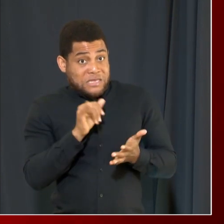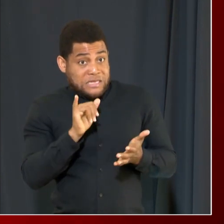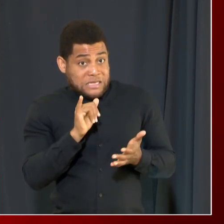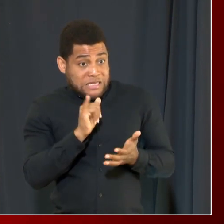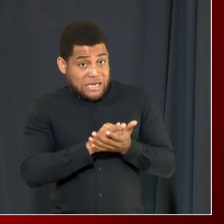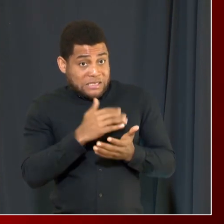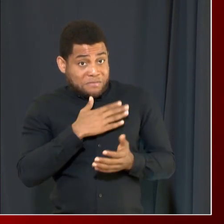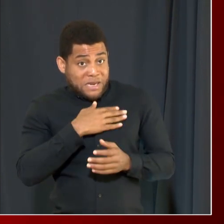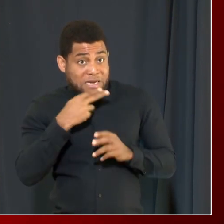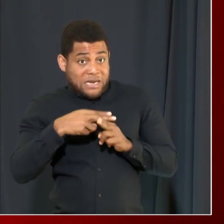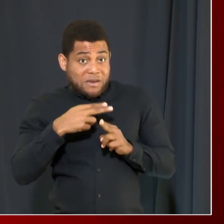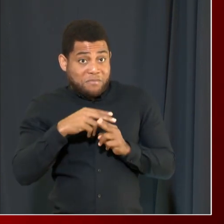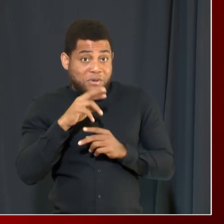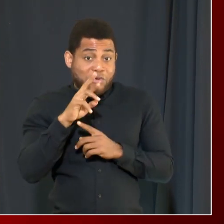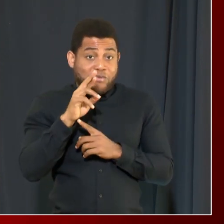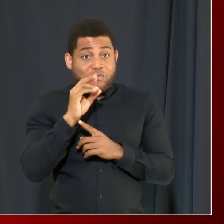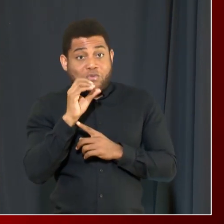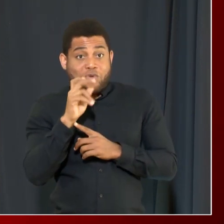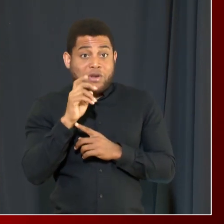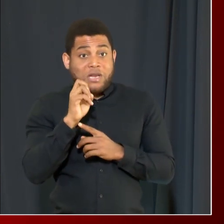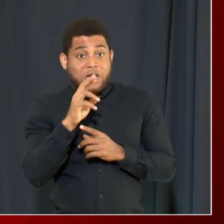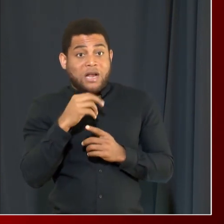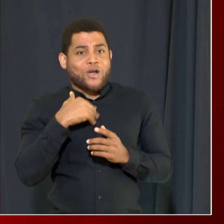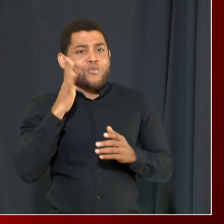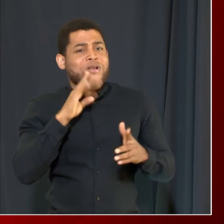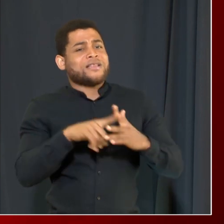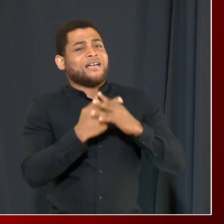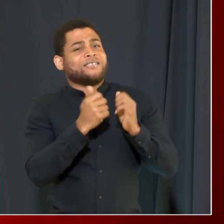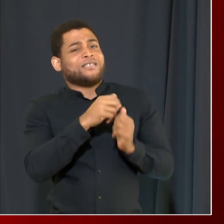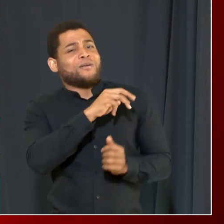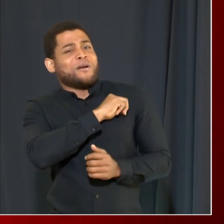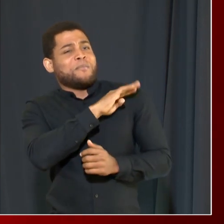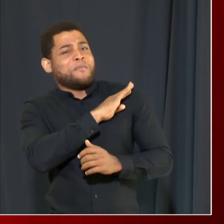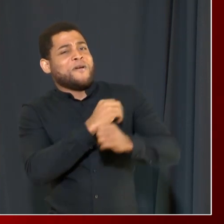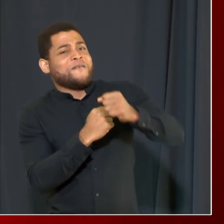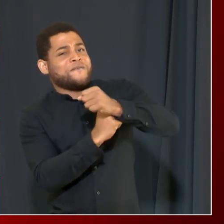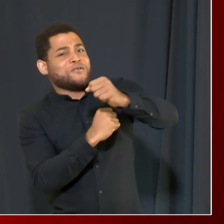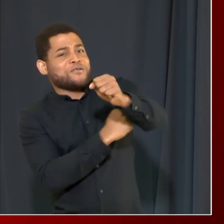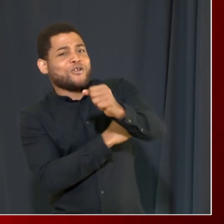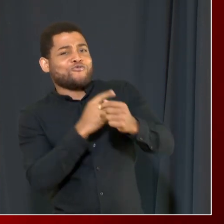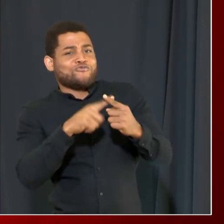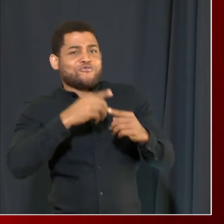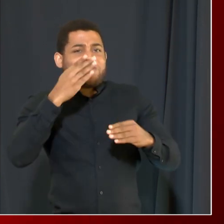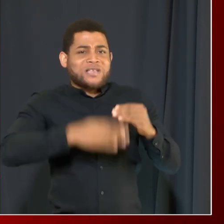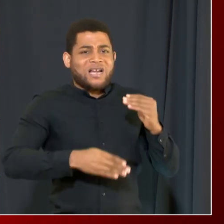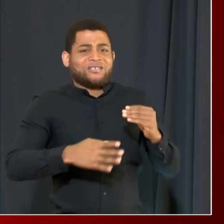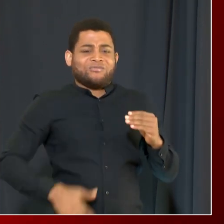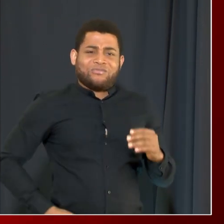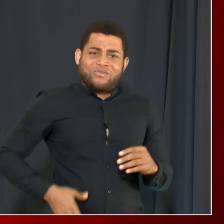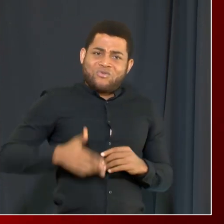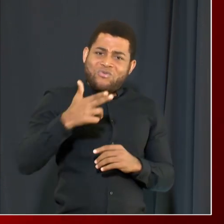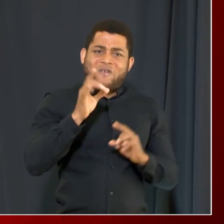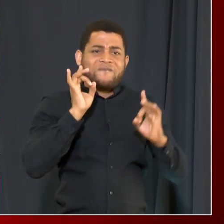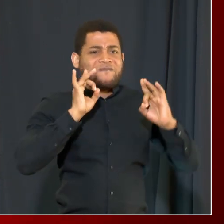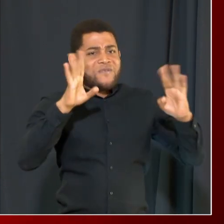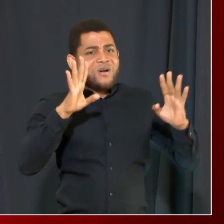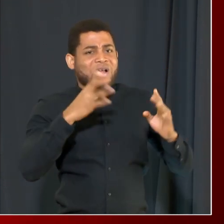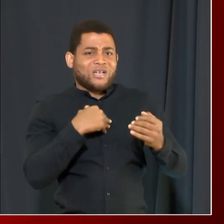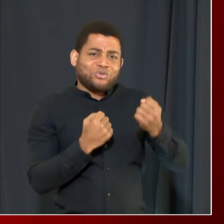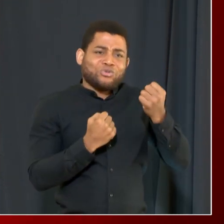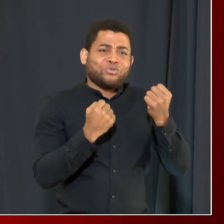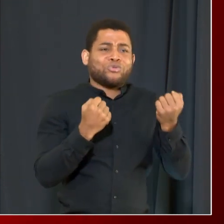I would give it to start the Muriel Bowser Foundation to end gun violence. I support what you're